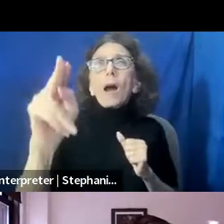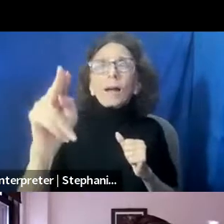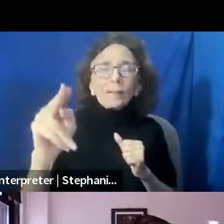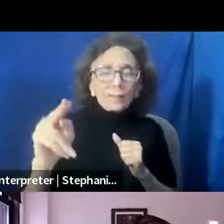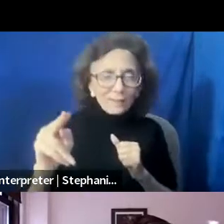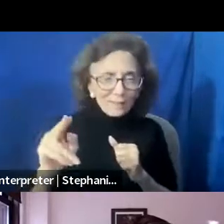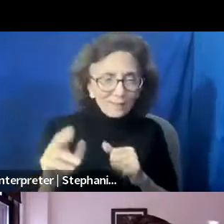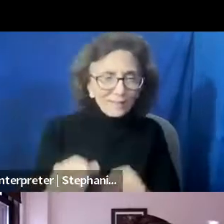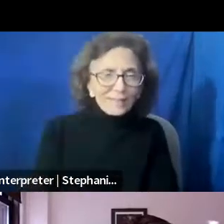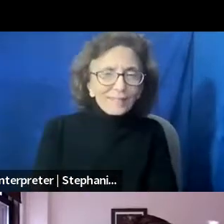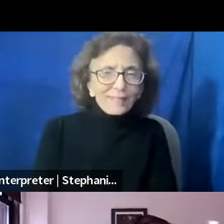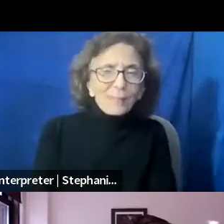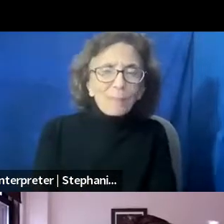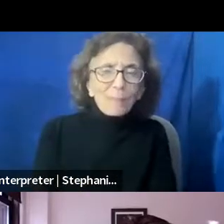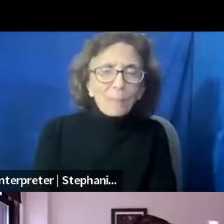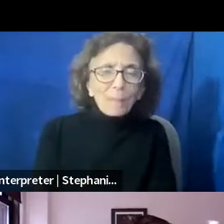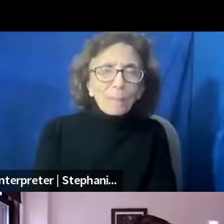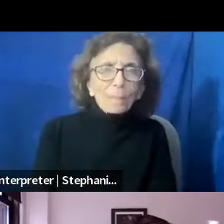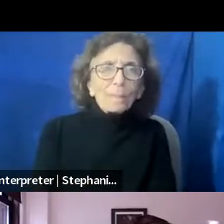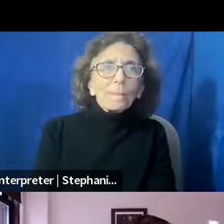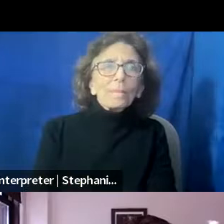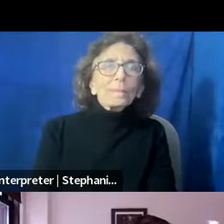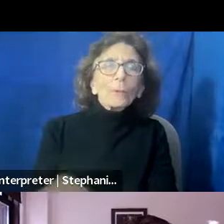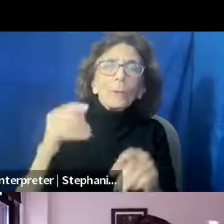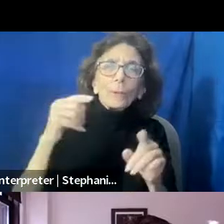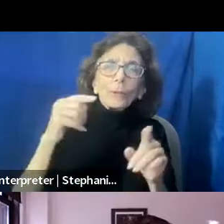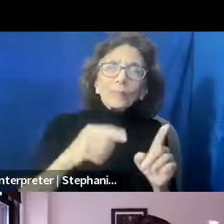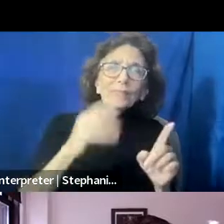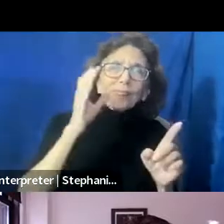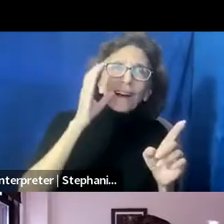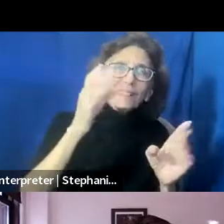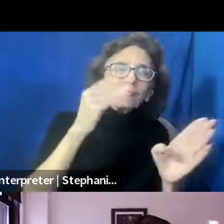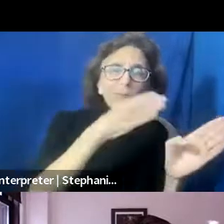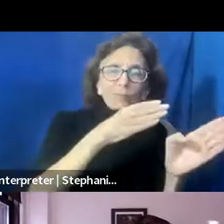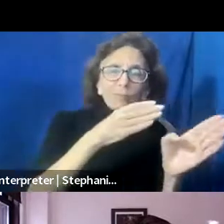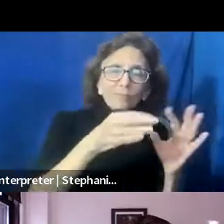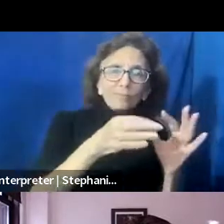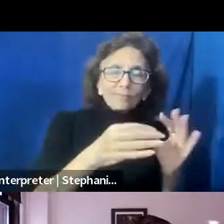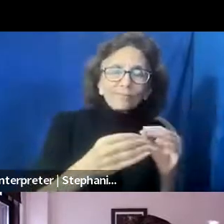so this is related to that. And